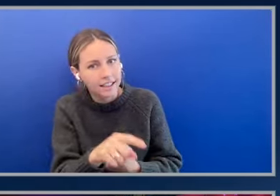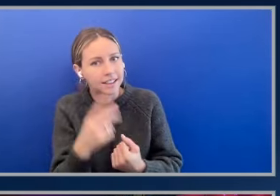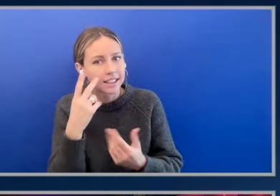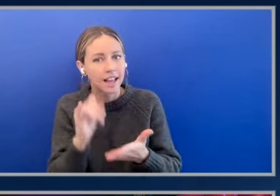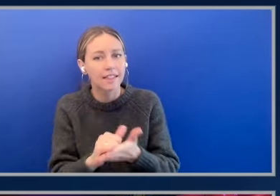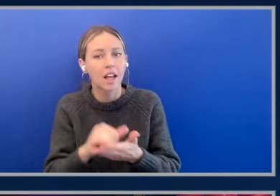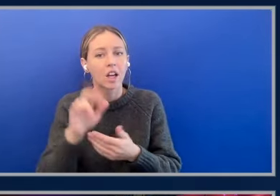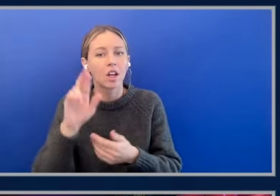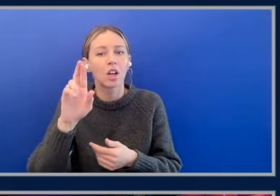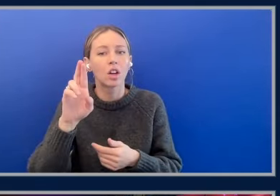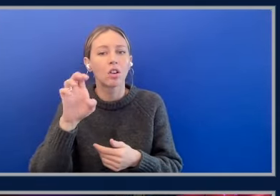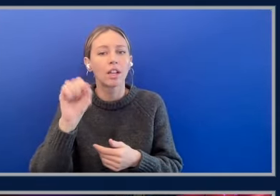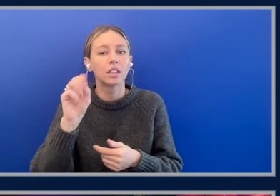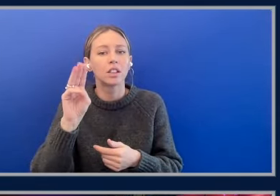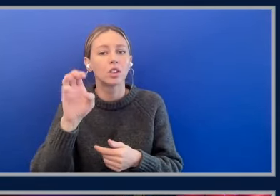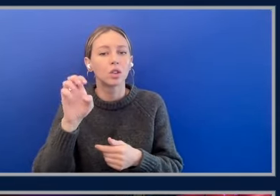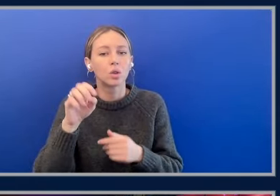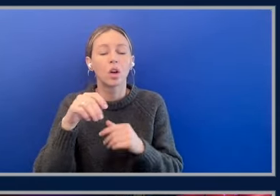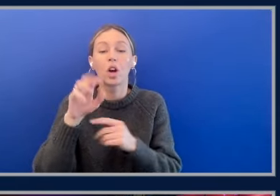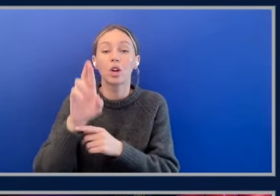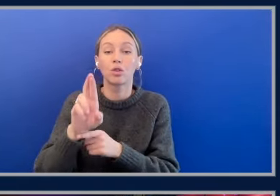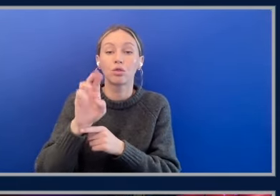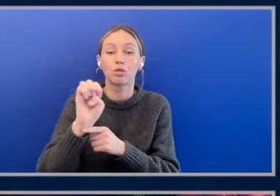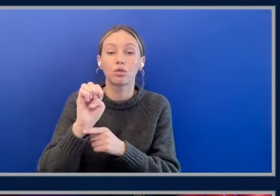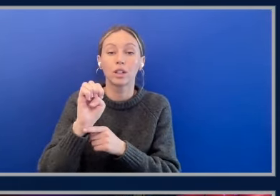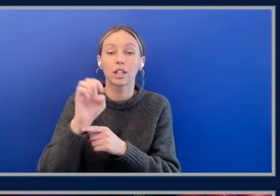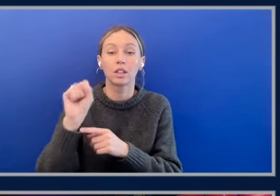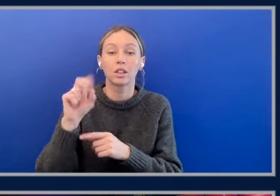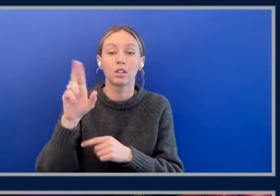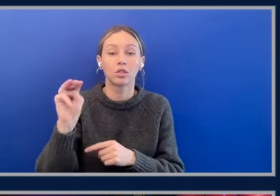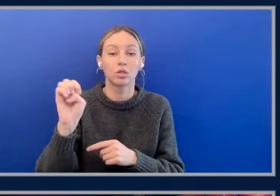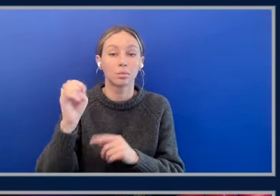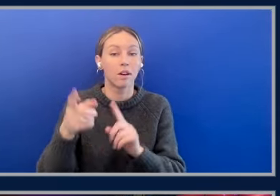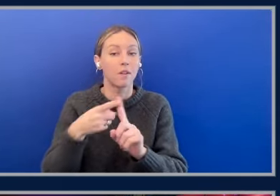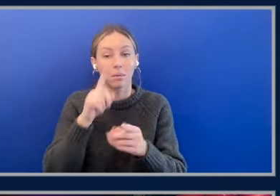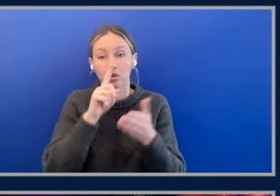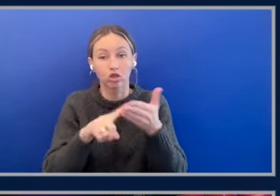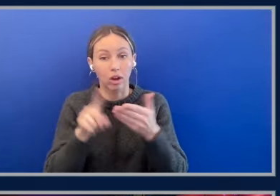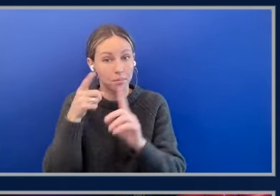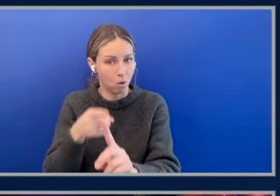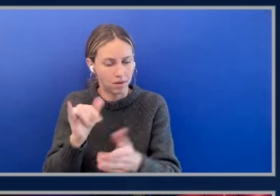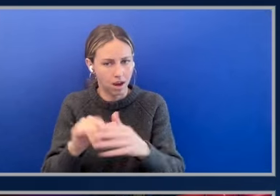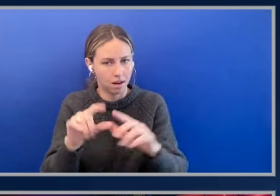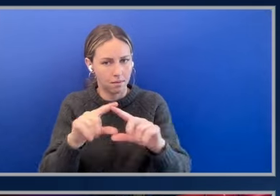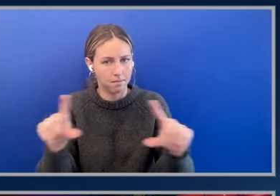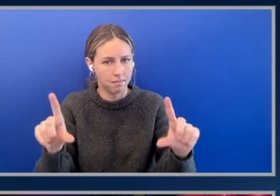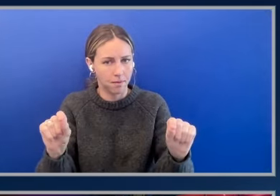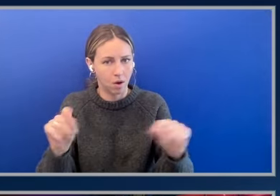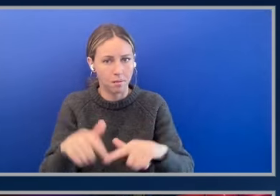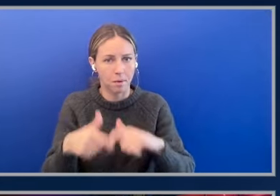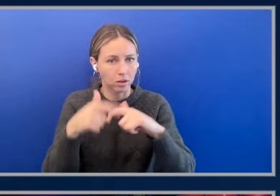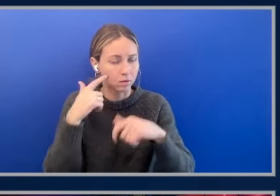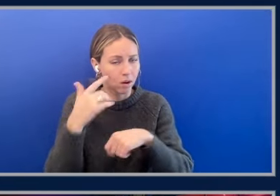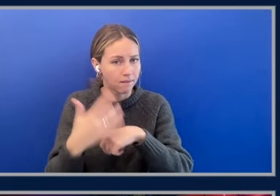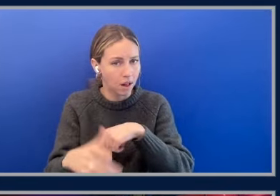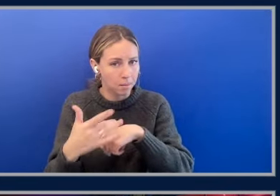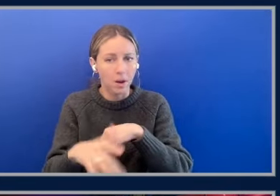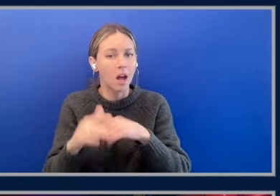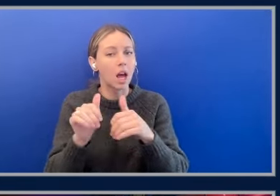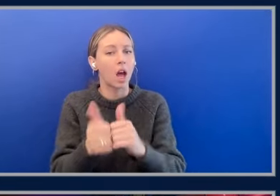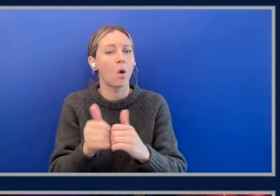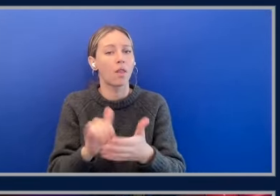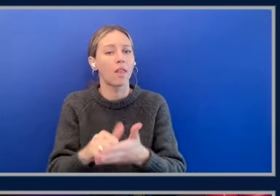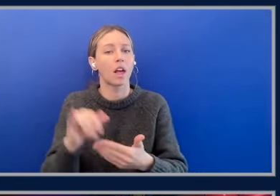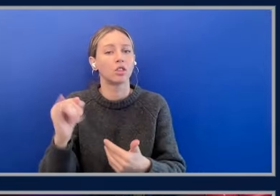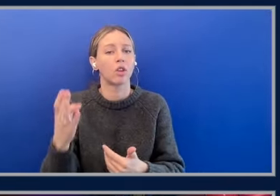Giuseppe. Can you talk to me a little bit about, like pauses for availability, right? Sure. And then how the job